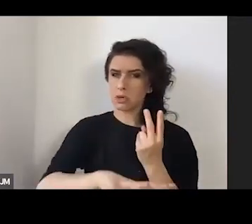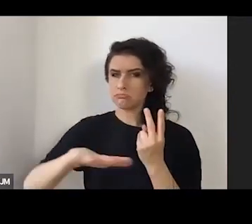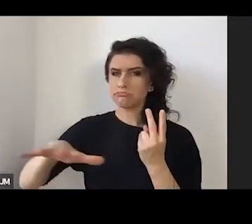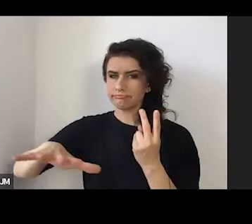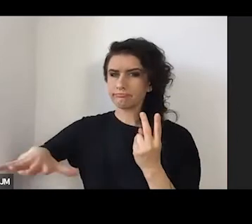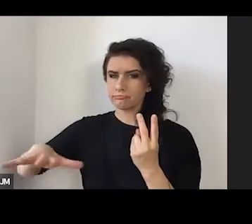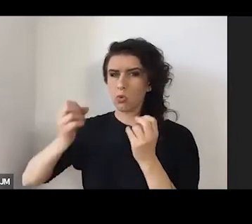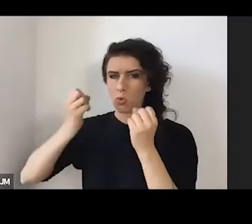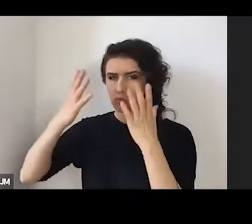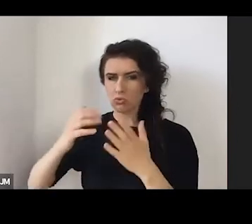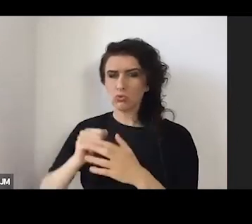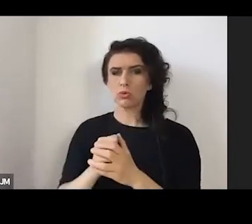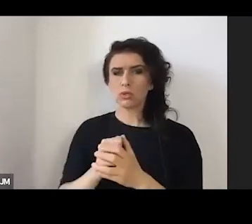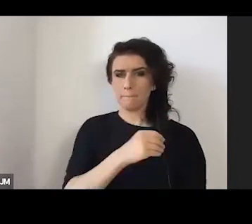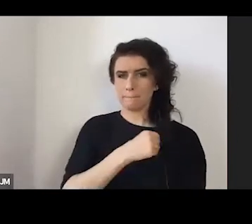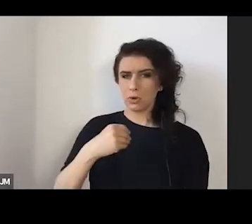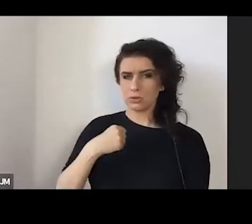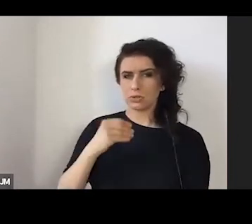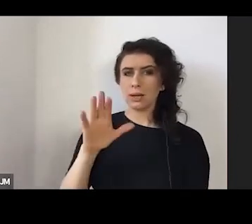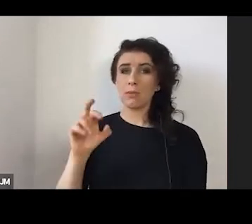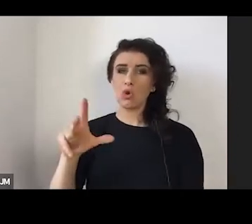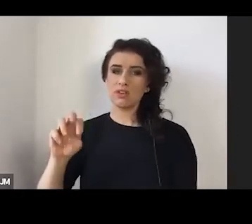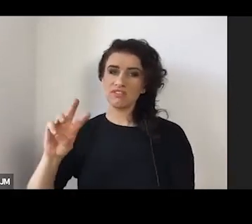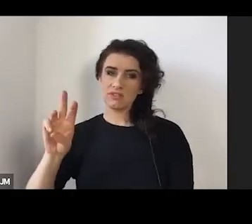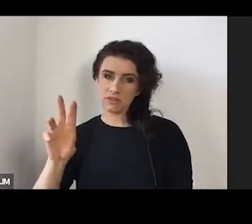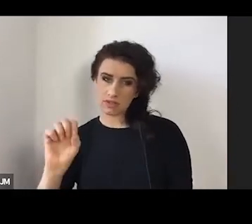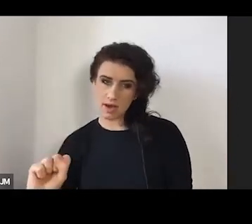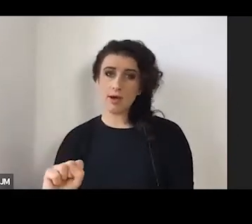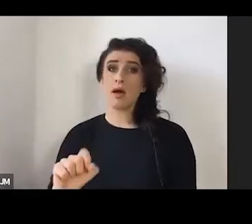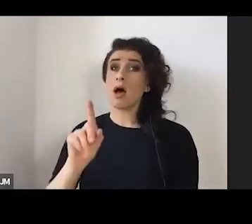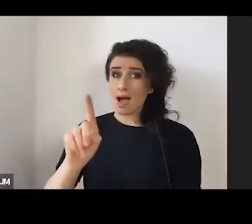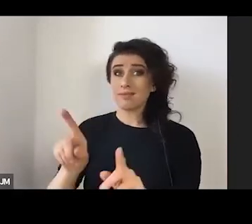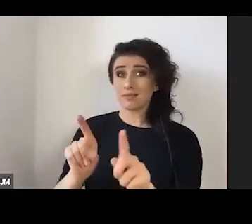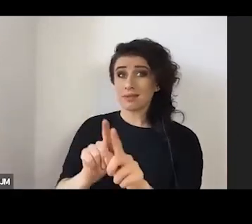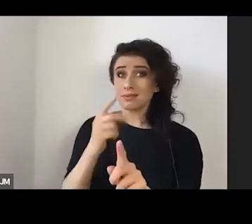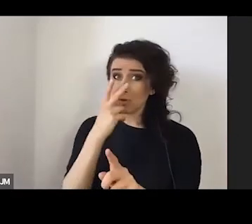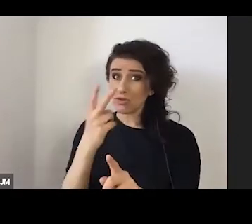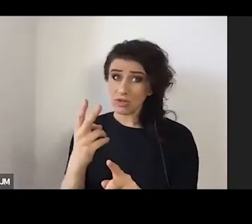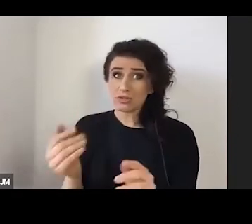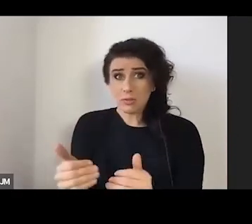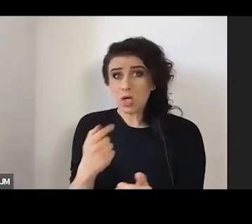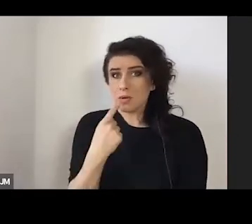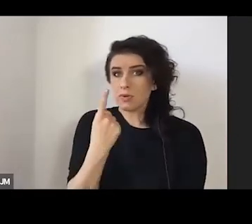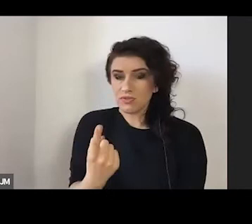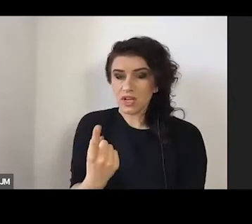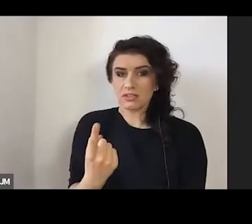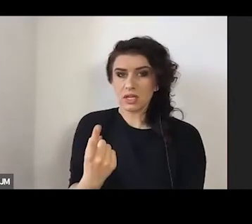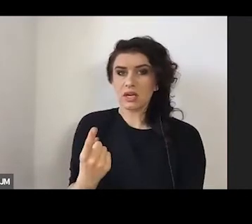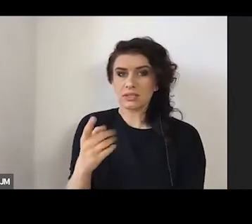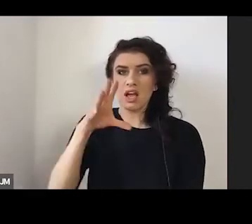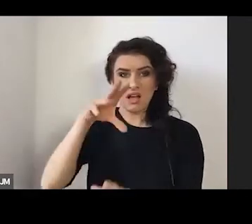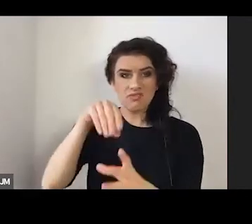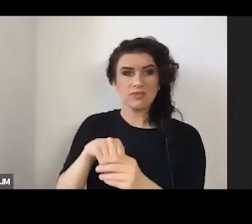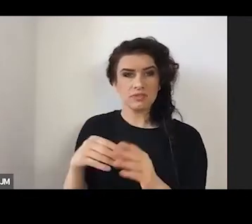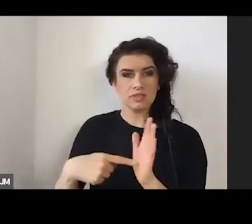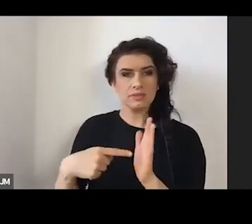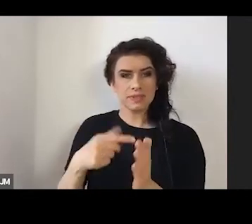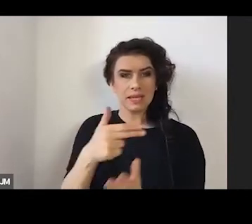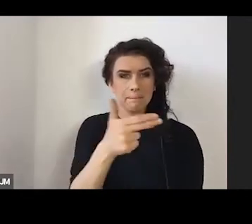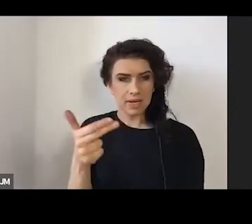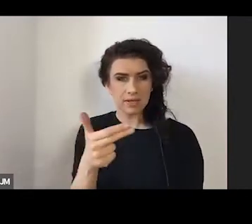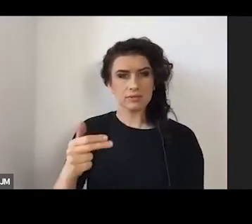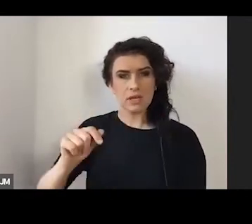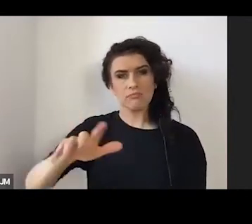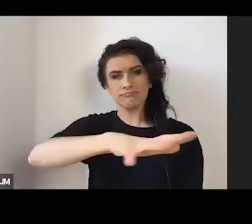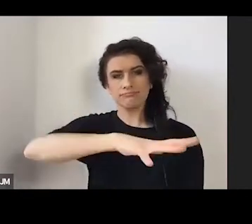but I would say we really share these chauvinistic commonalities with whole Latin America, with Europe,